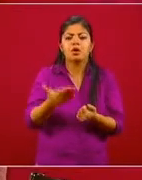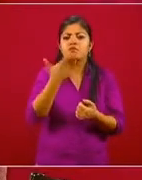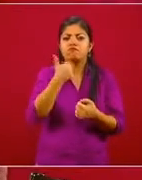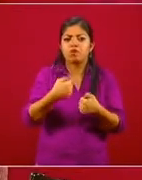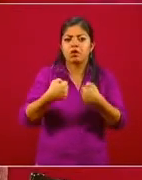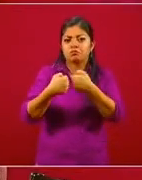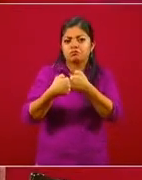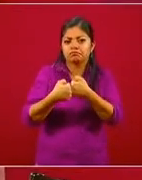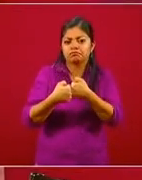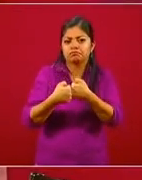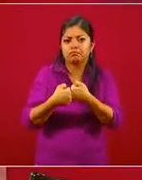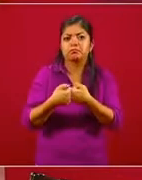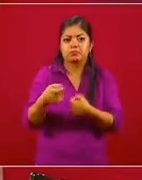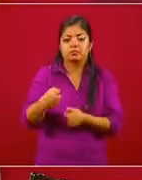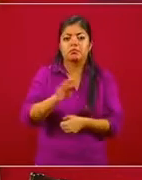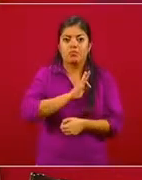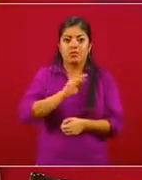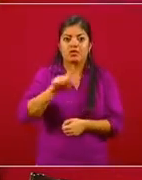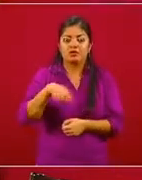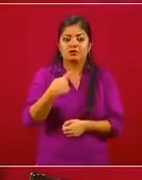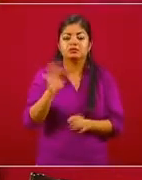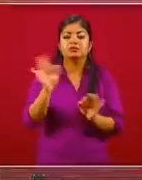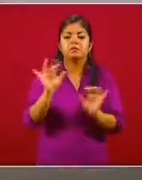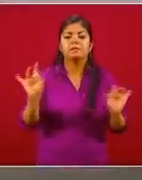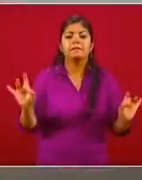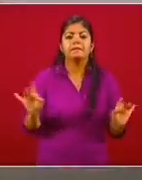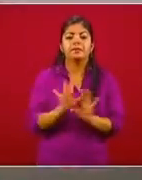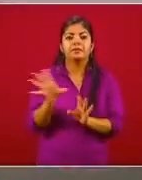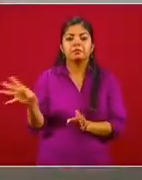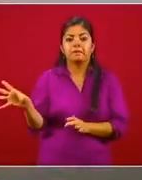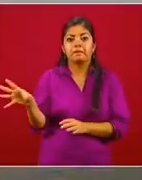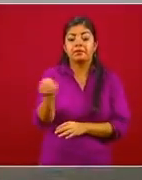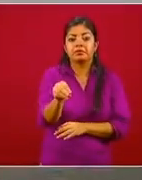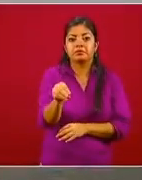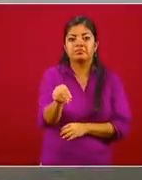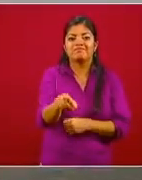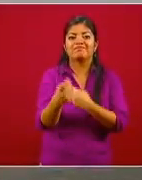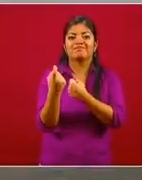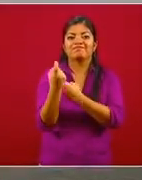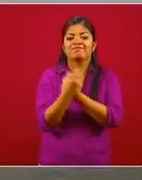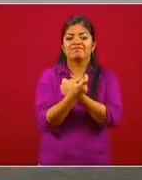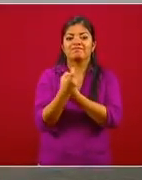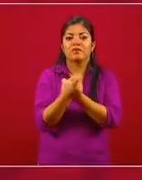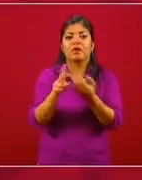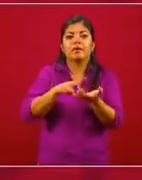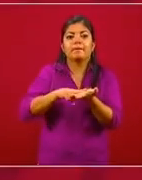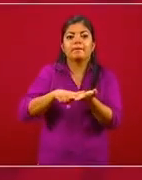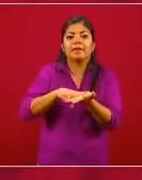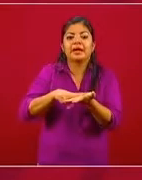in green because there were no cases registered in that municipality, it could start